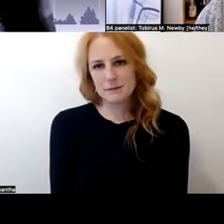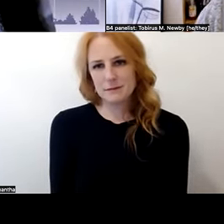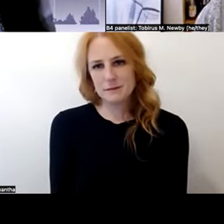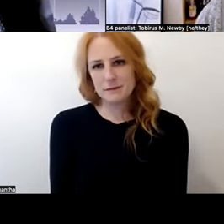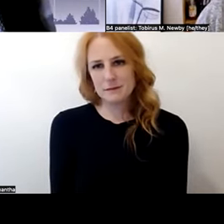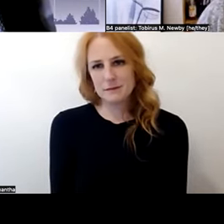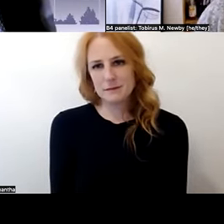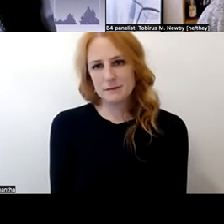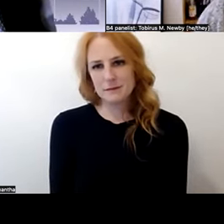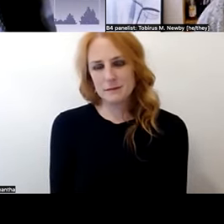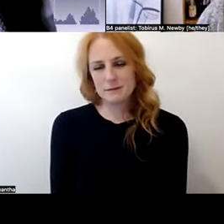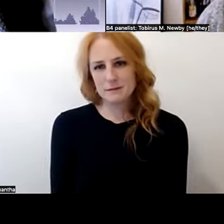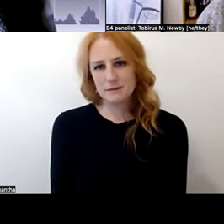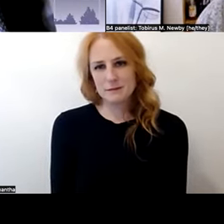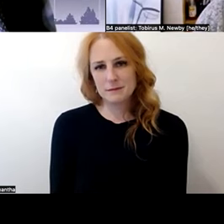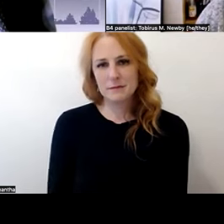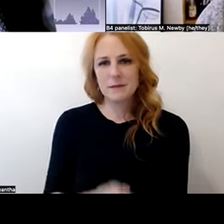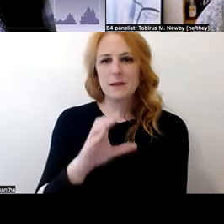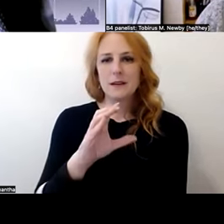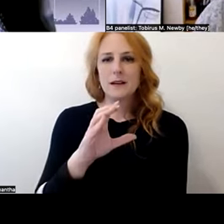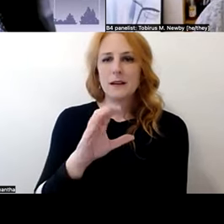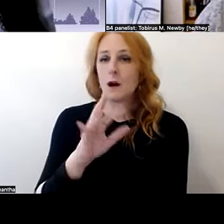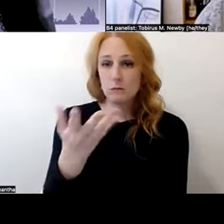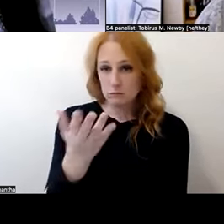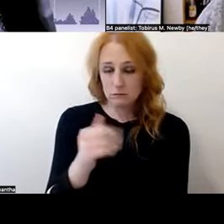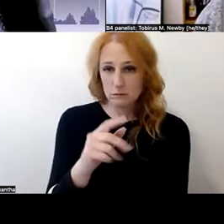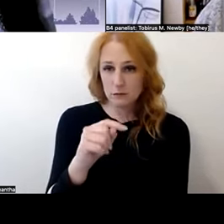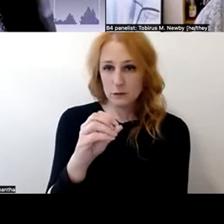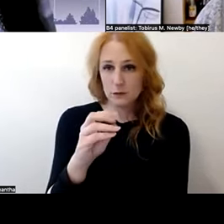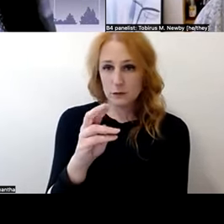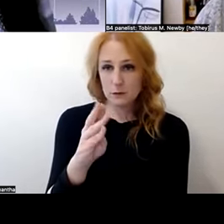Yeah, do you have some, Cici? Go for it. Oh, go ahead, Tobirus.